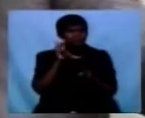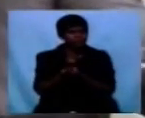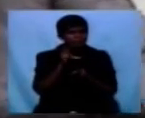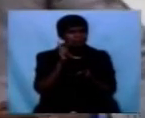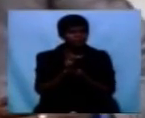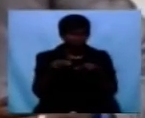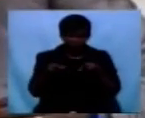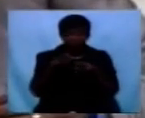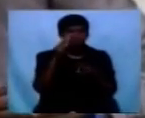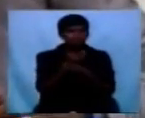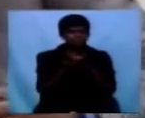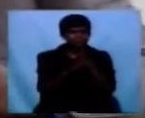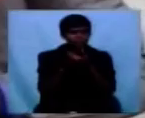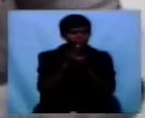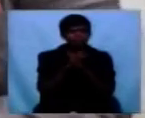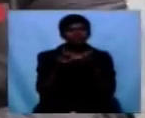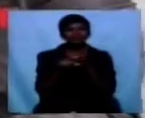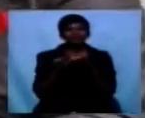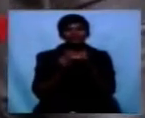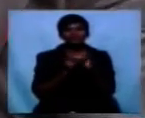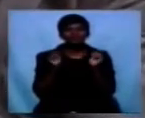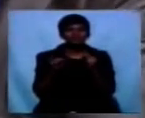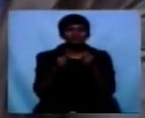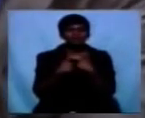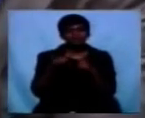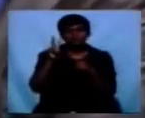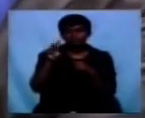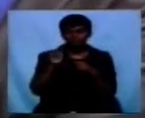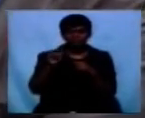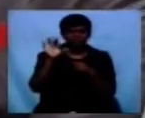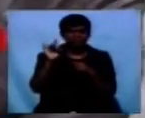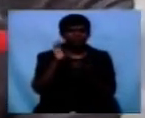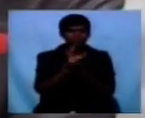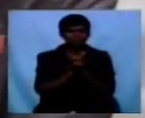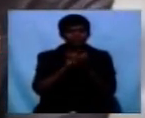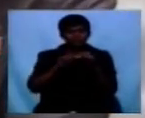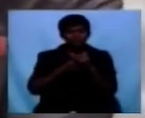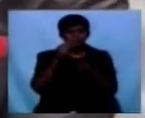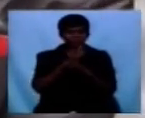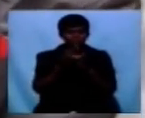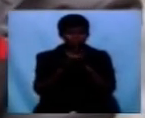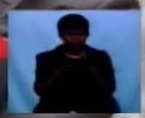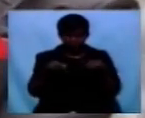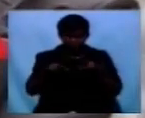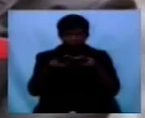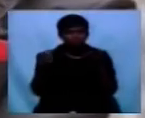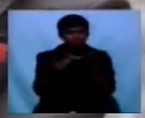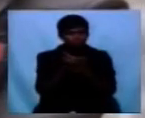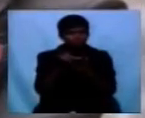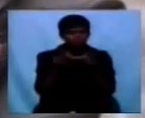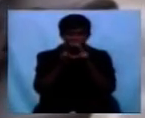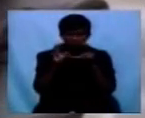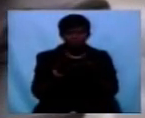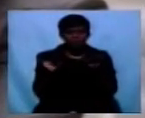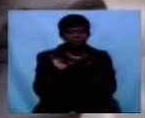road infrastructure. Then we get the 2.8 billion, start building new roads on those